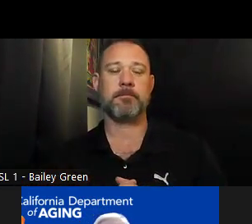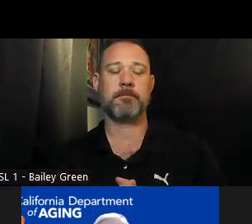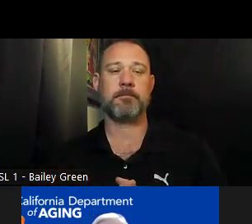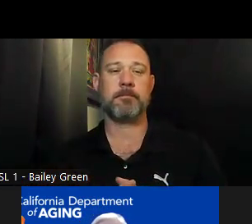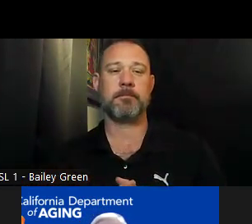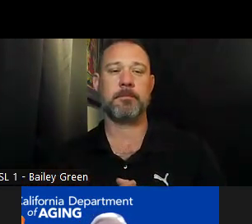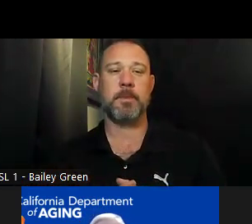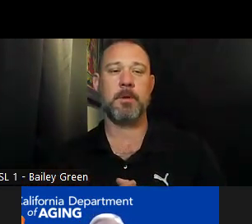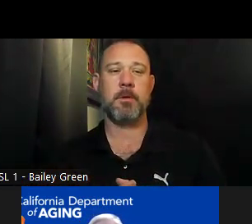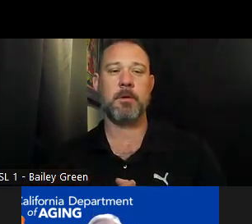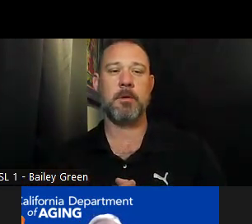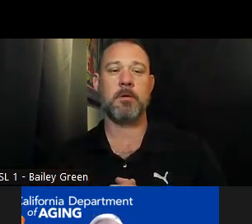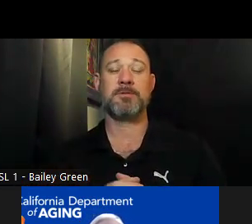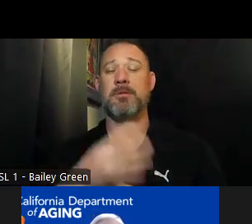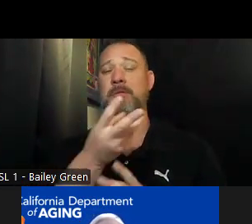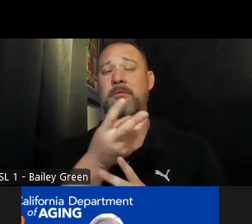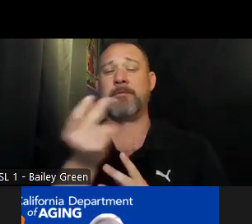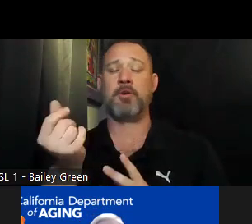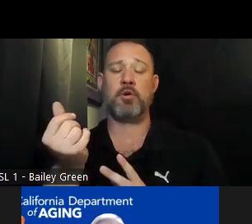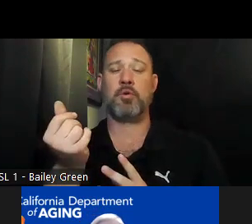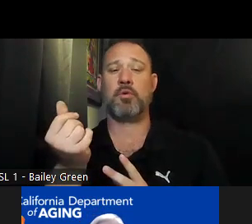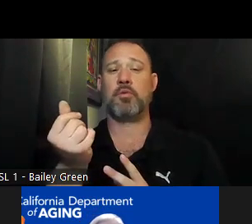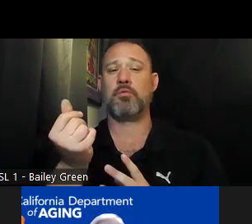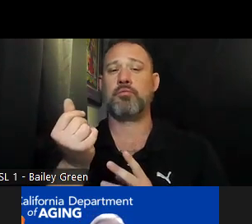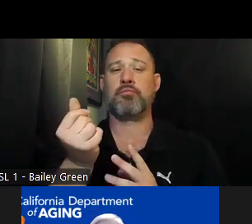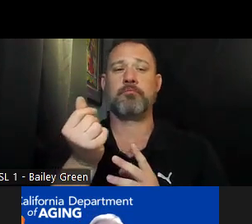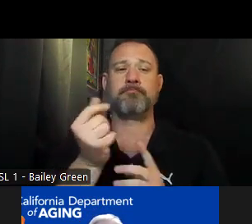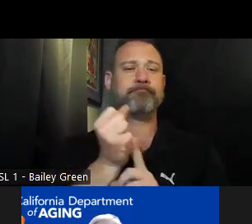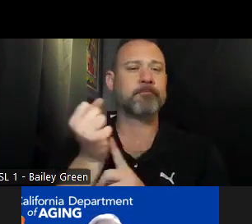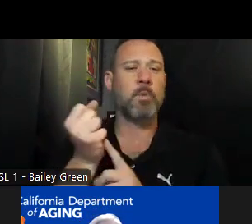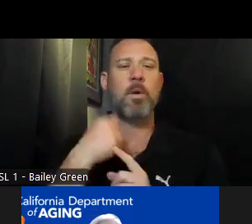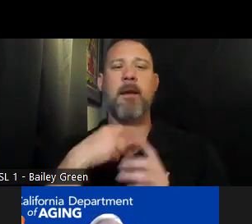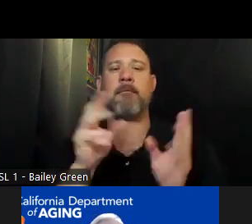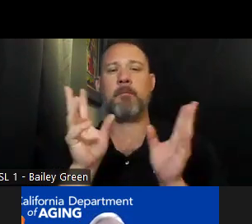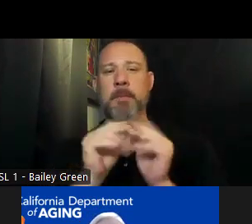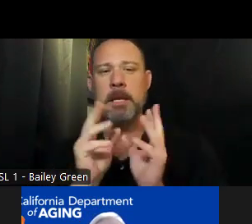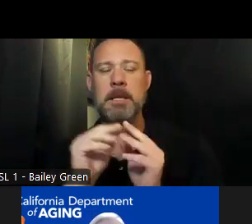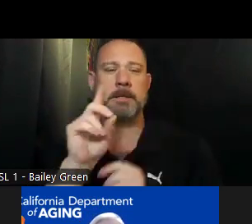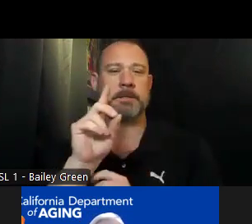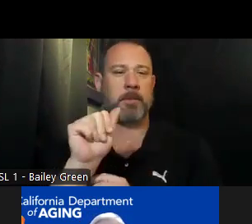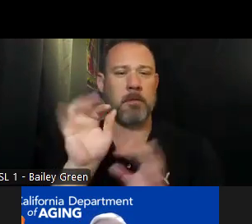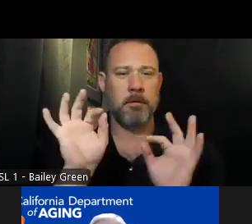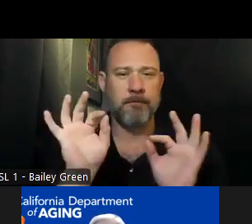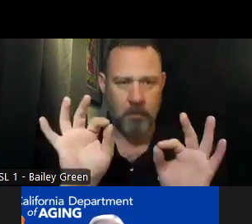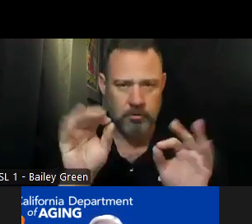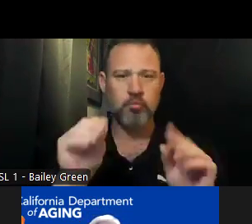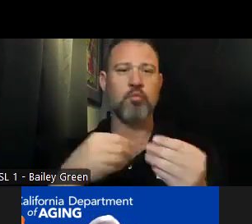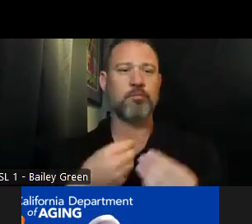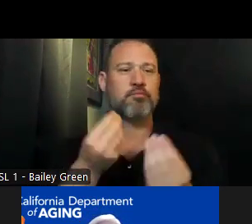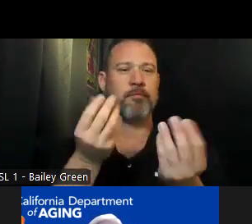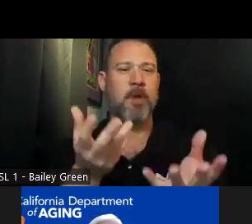So a few logistics where we have meeting accessibility functions. We are so glad to provide them. As you can see, we